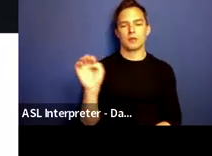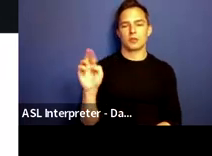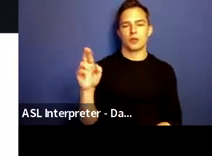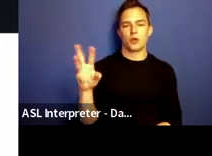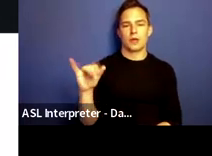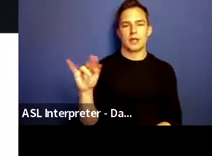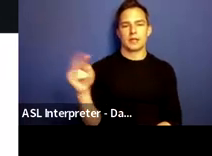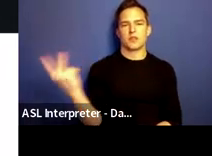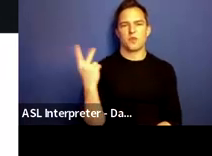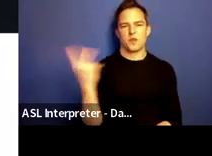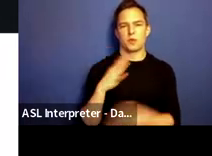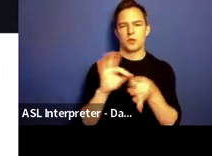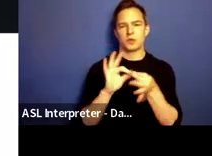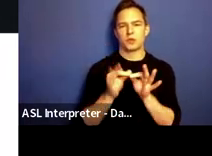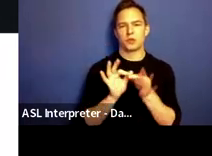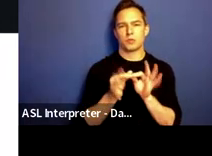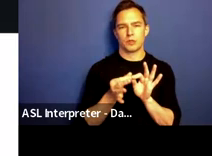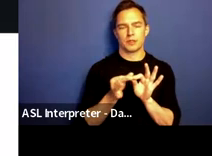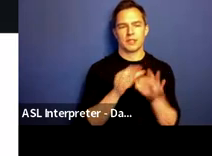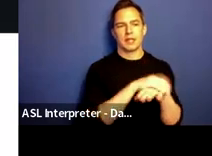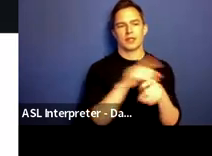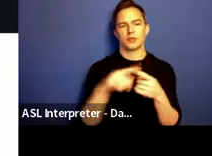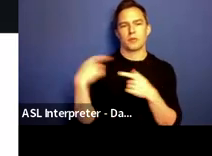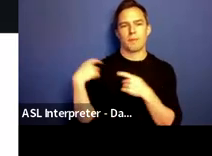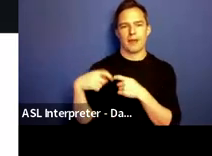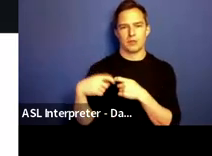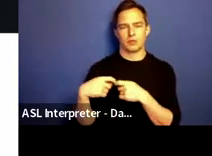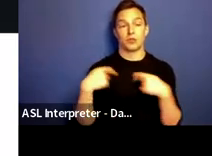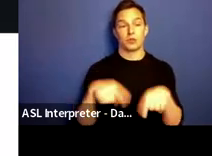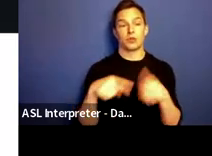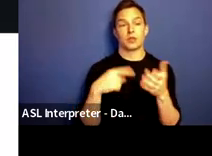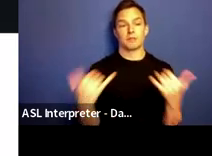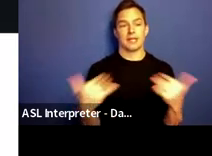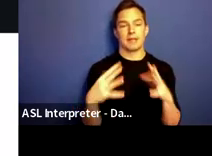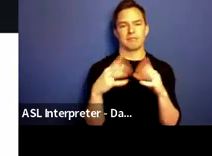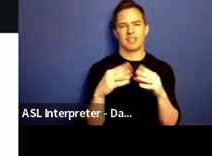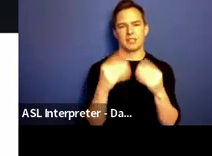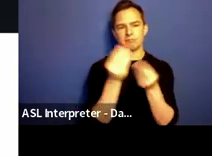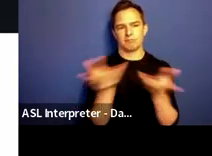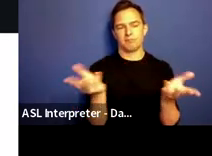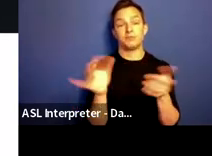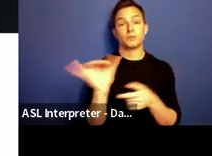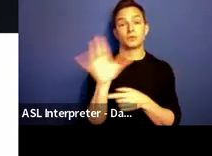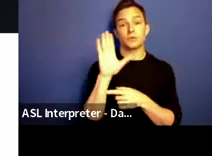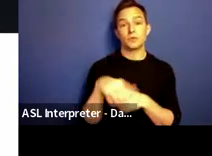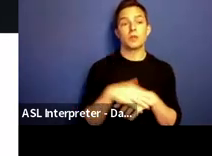be interpreting from English to Spanish during today's sessions. There is